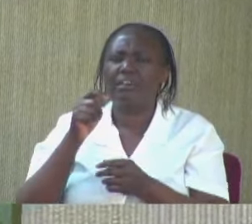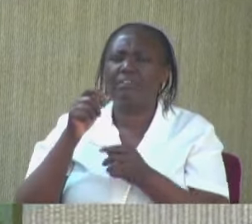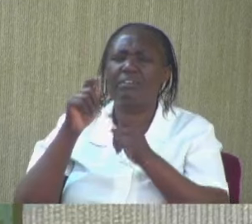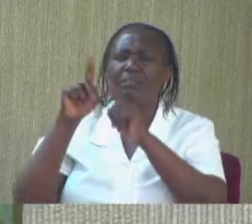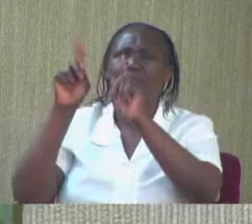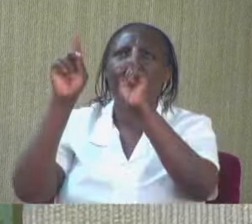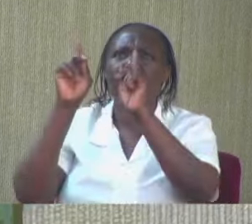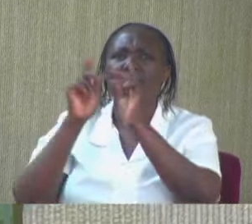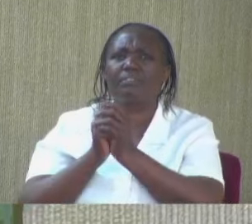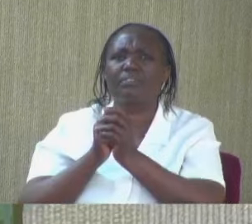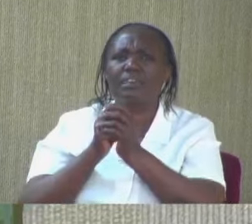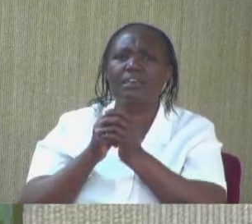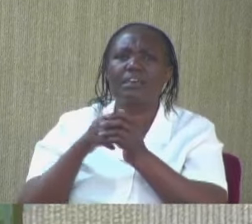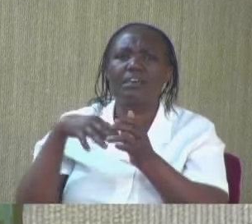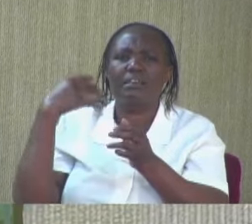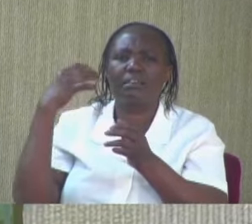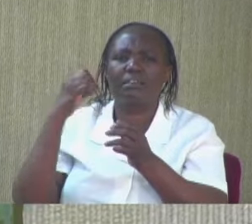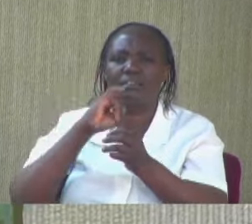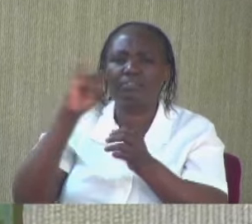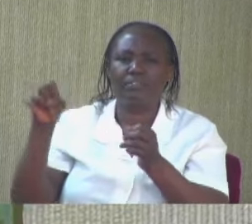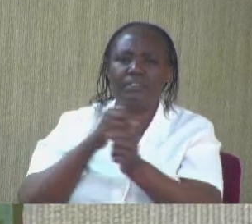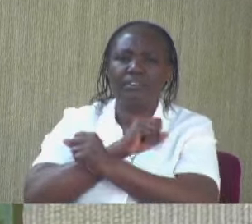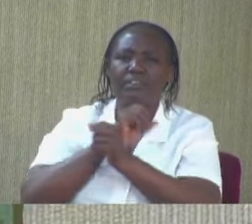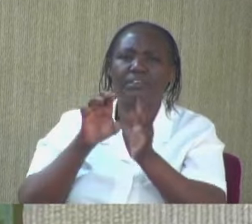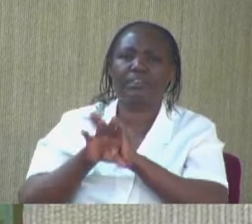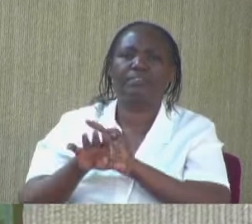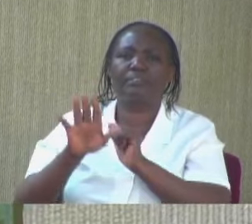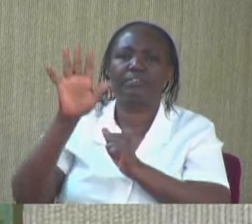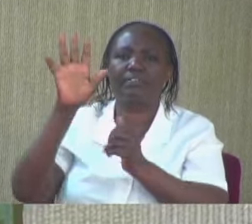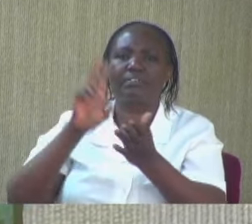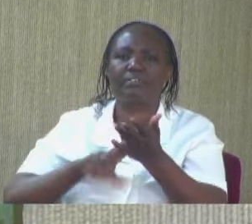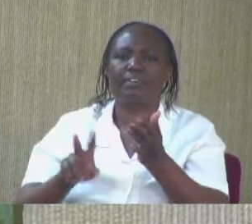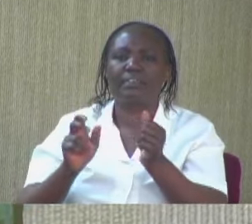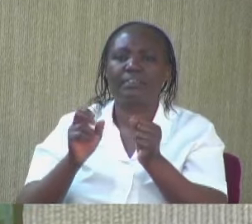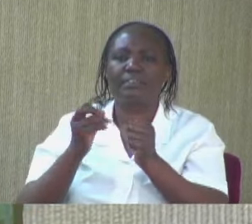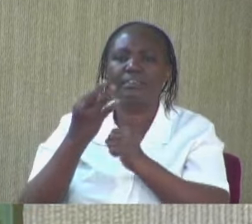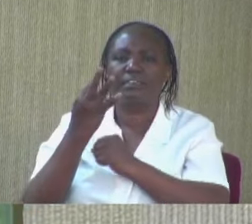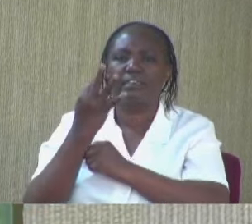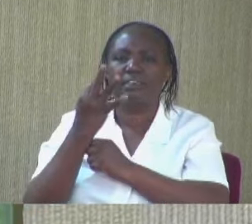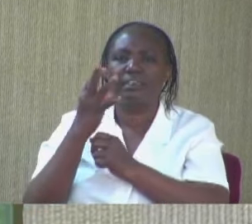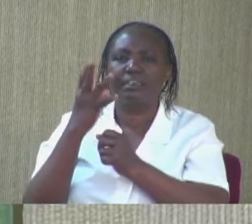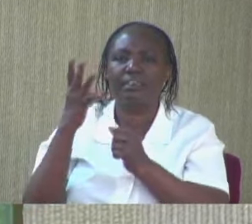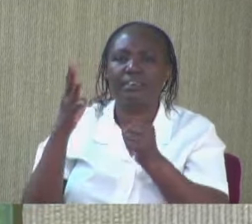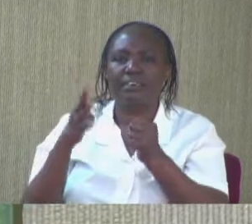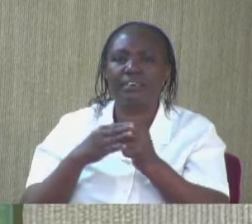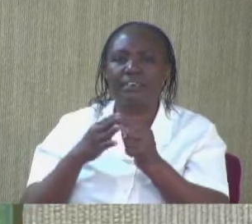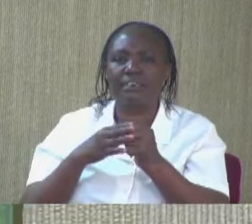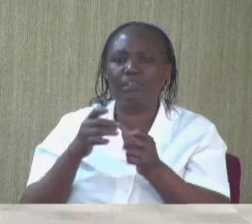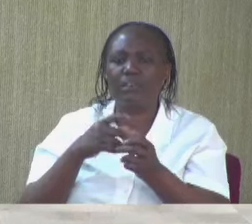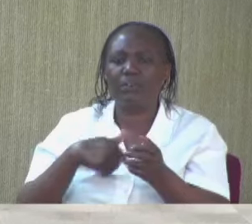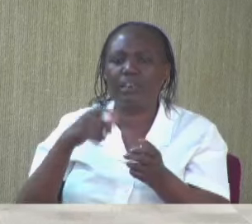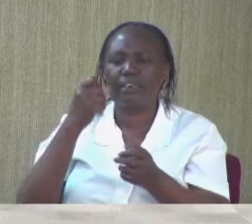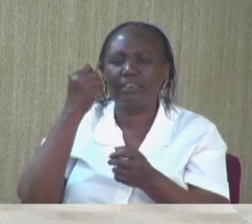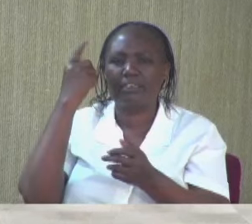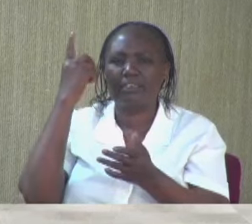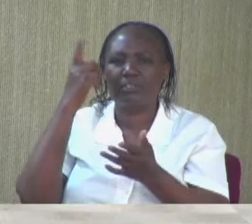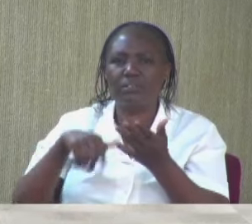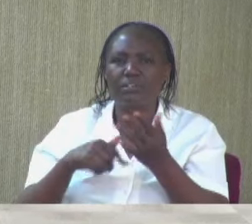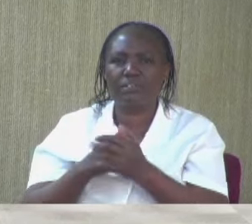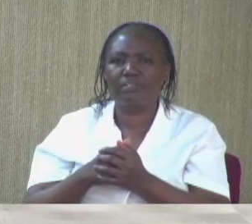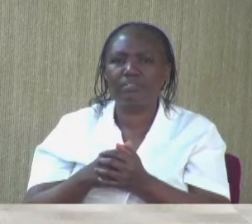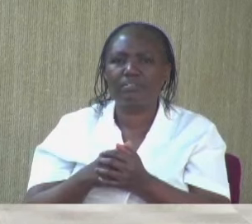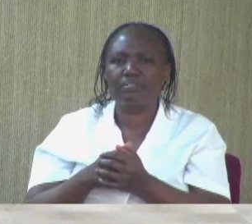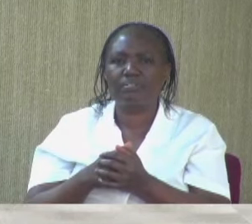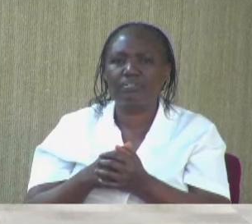once again. John chapter 5, verse 39. John chapter 5, verse 39. and we understand in the immediate